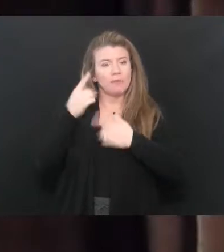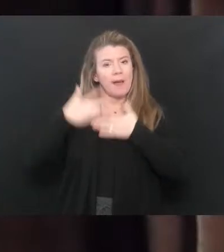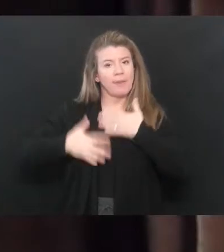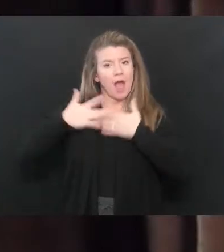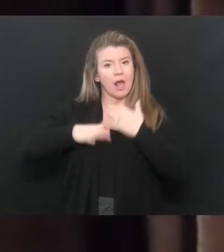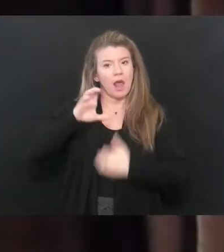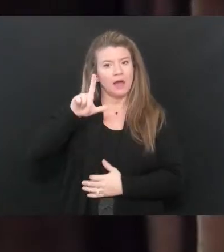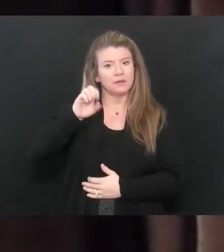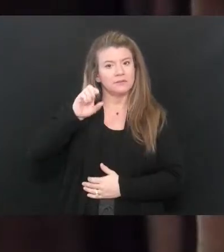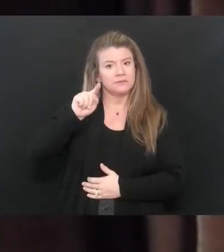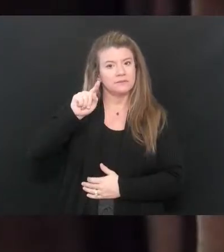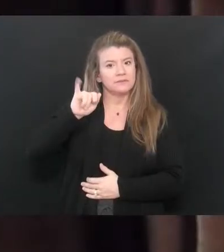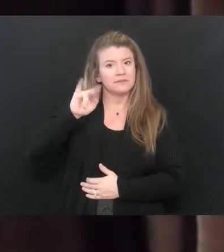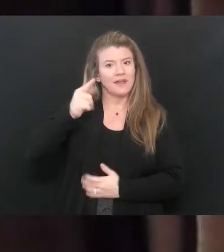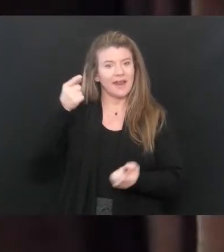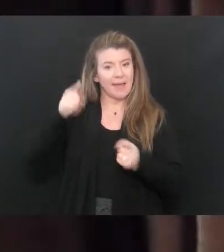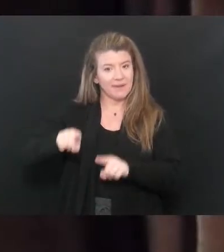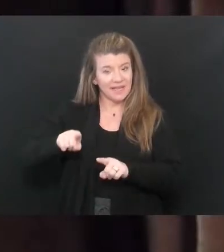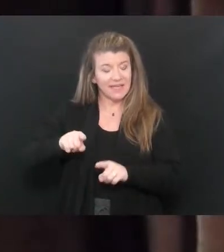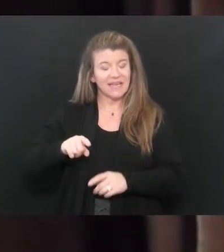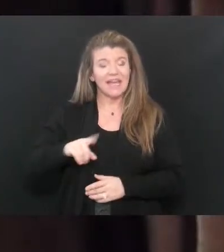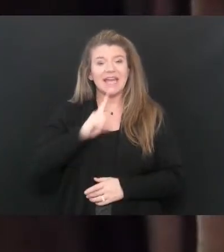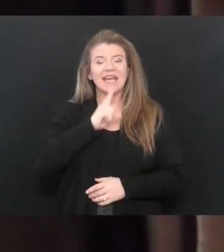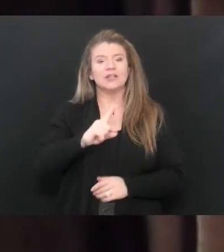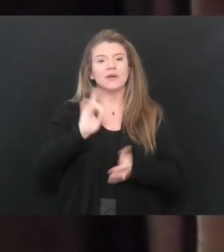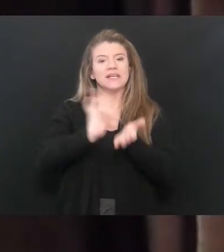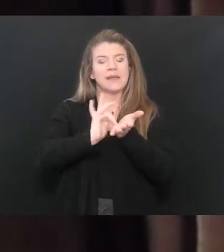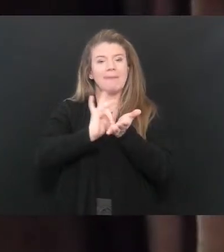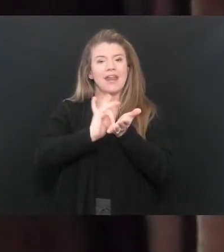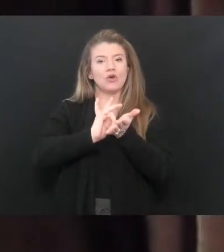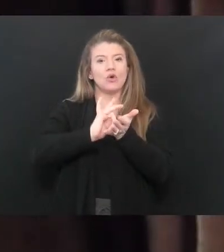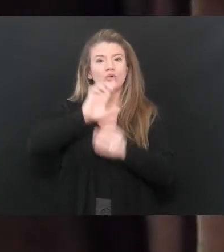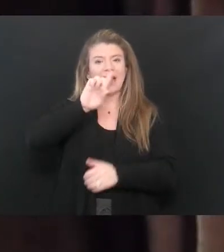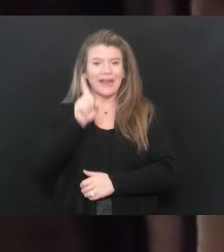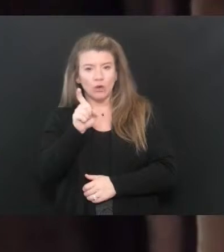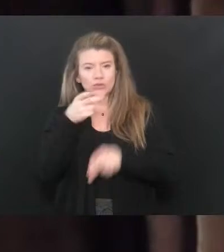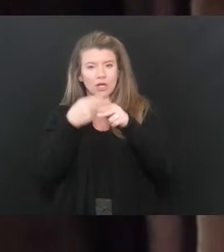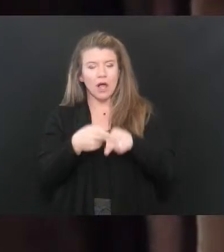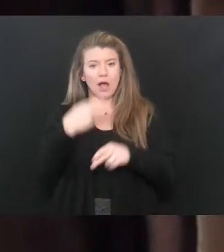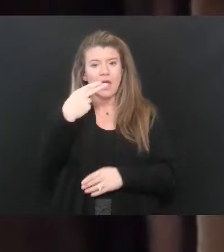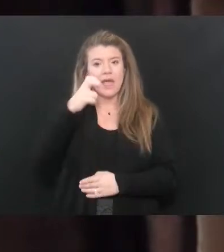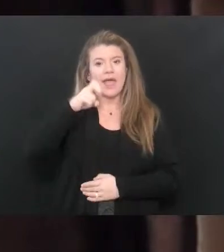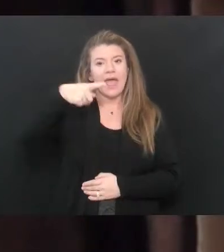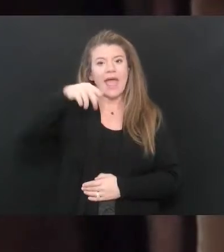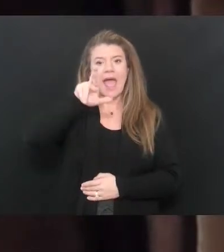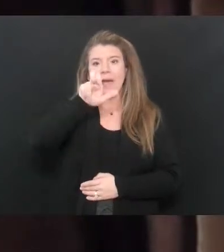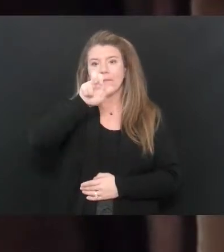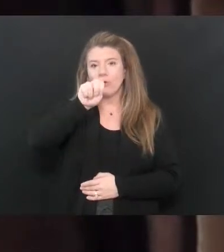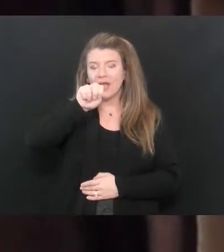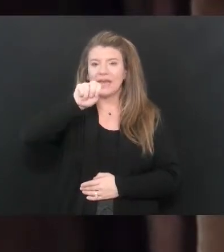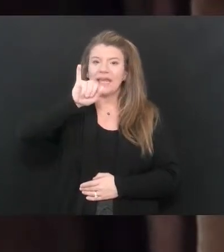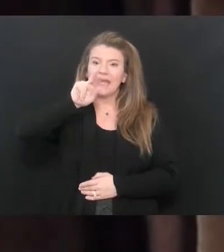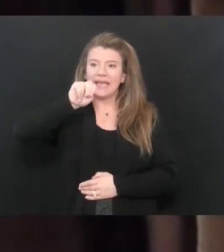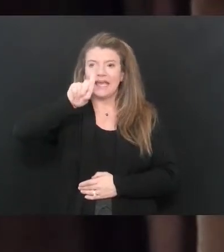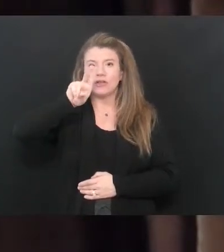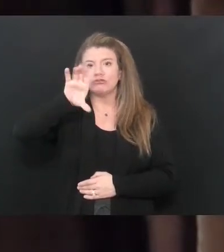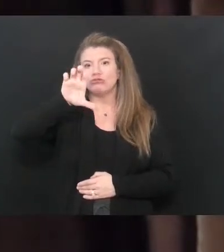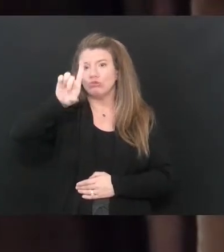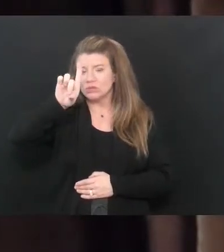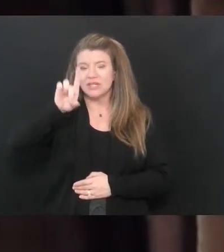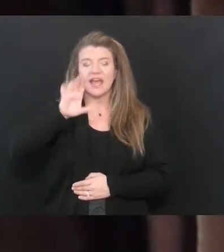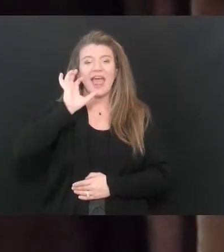clotting episodes. And there is a medical diagnosis called heparin-induced thrombocytopenia,